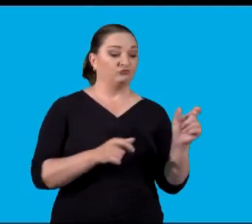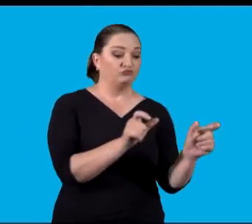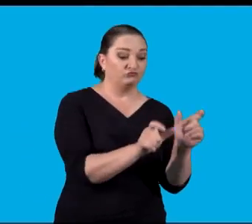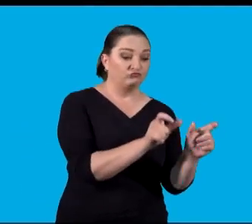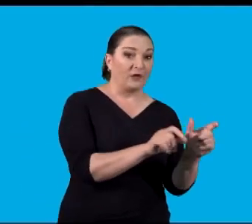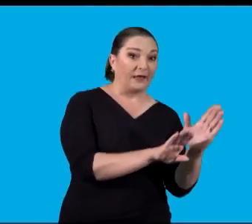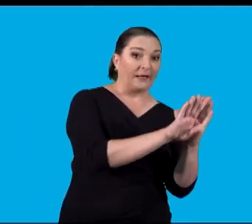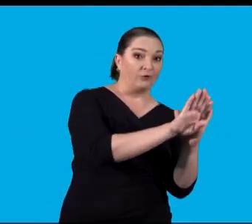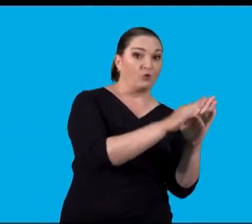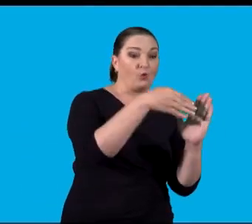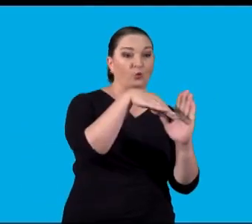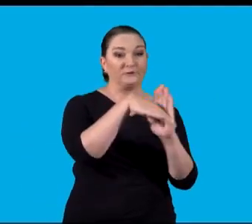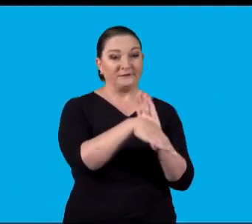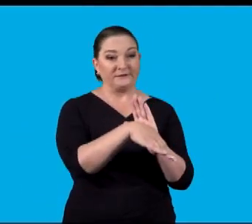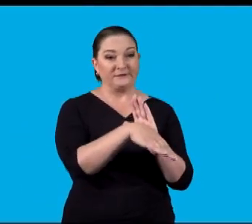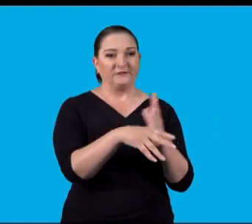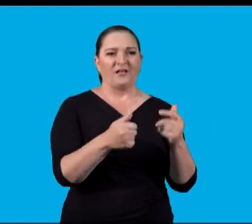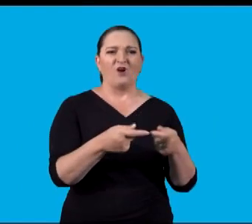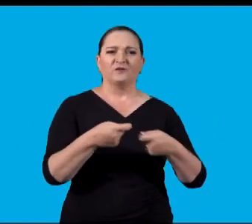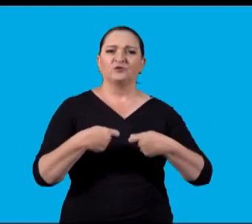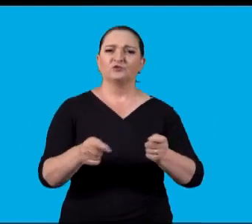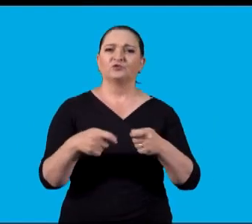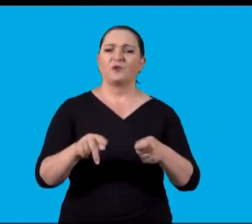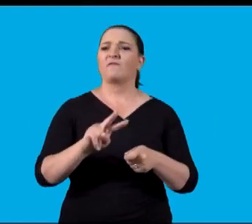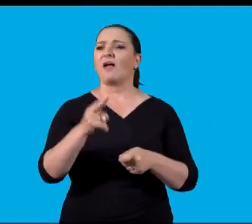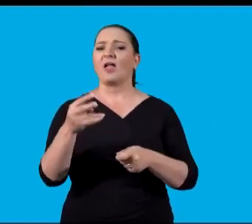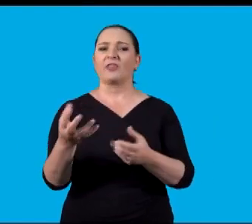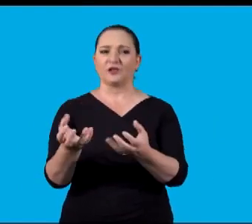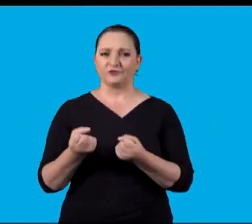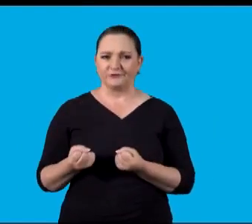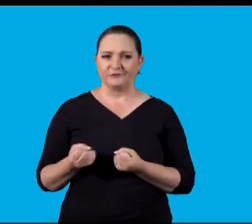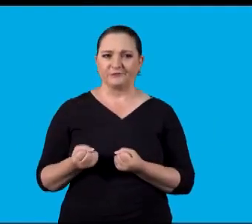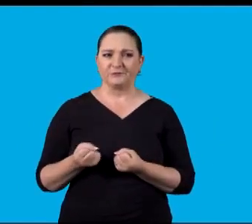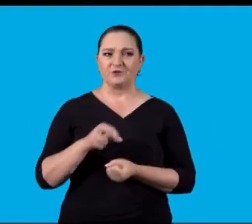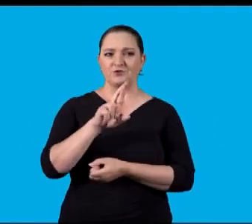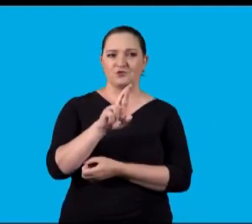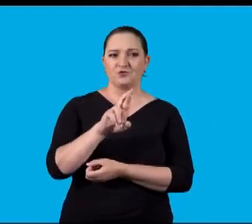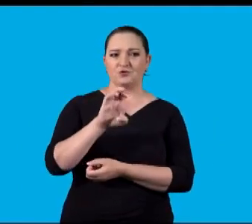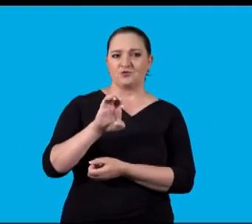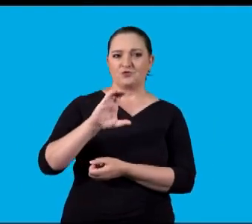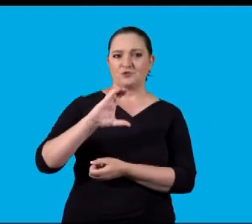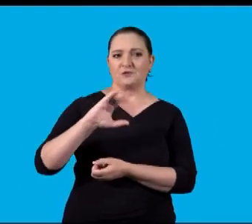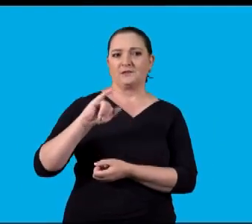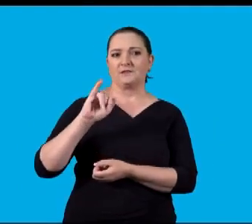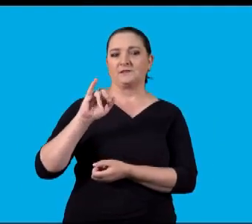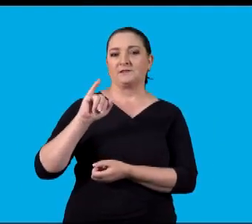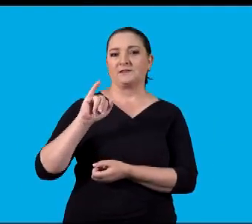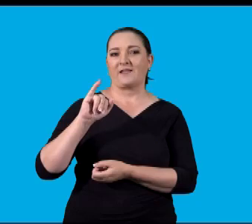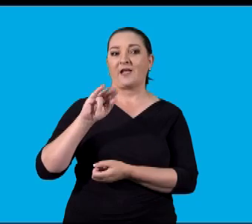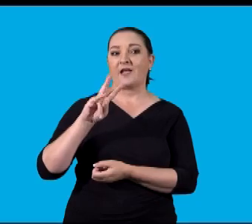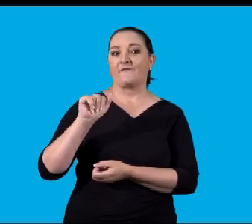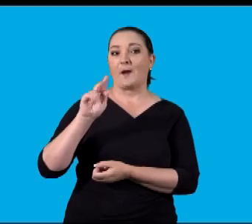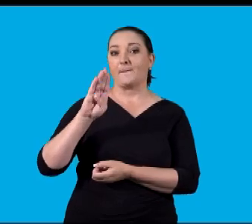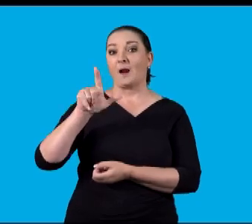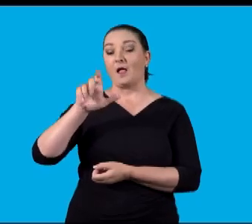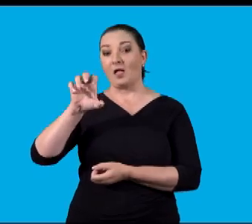an increase or a decrease in trade and other receivables. Here is my receivables. So receivables